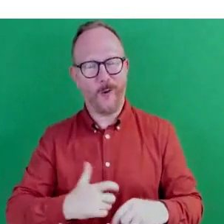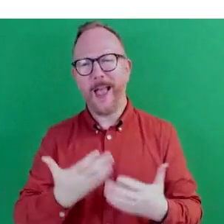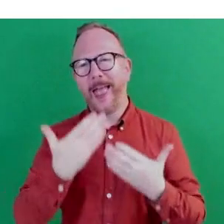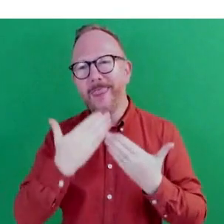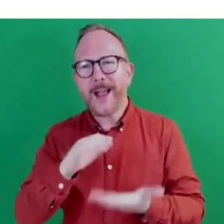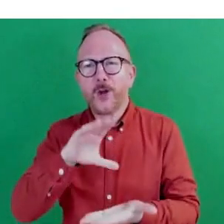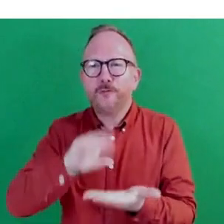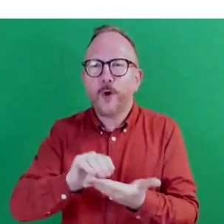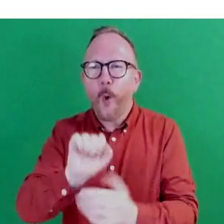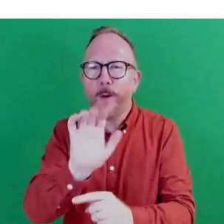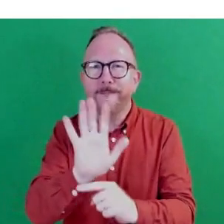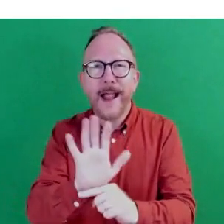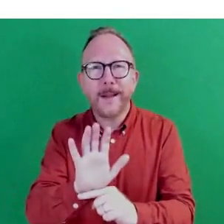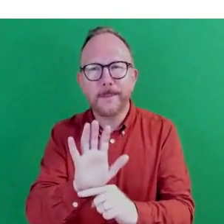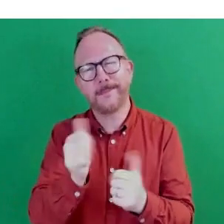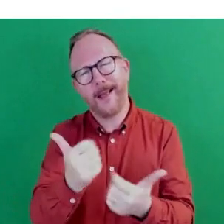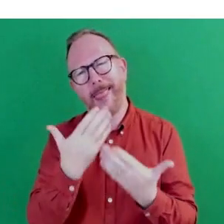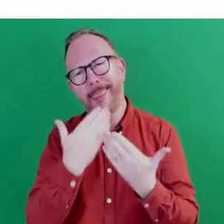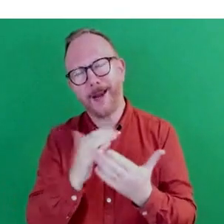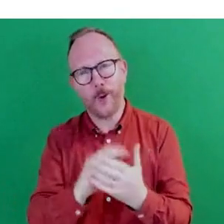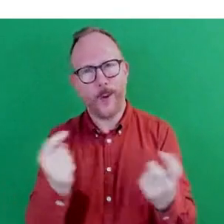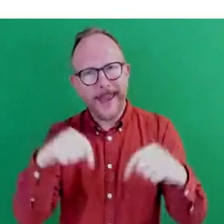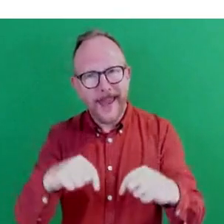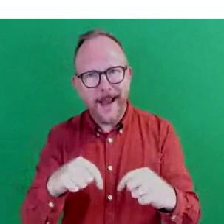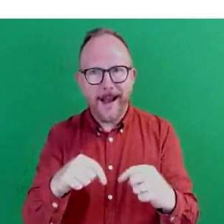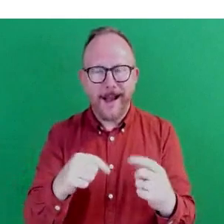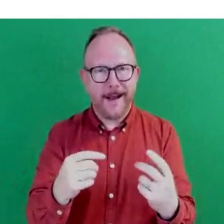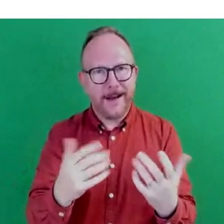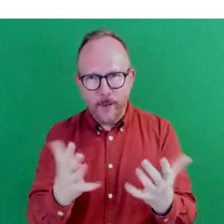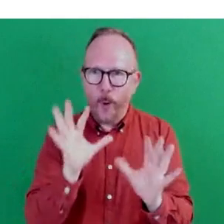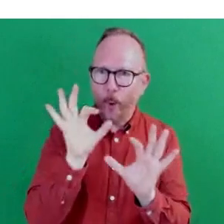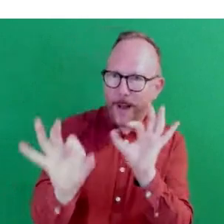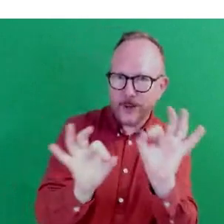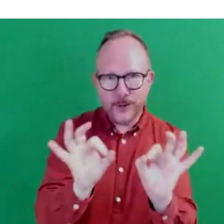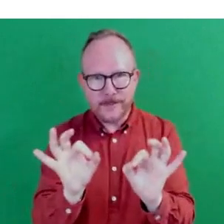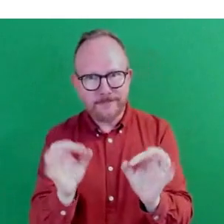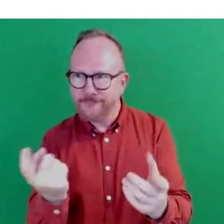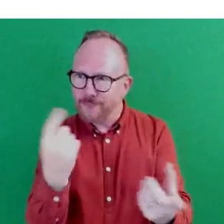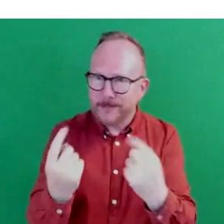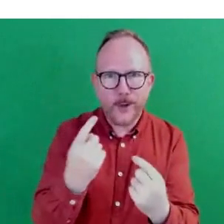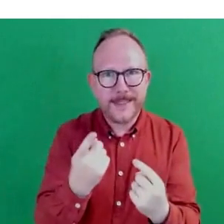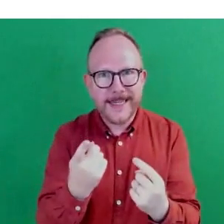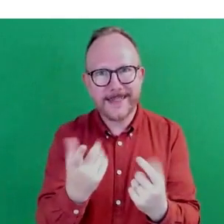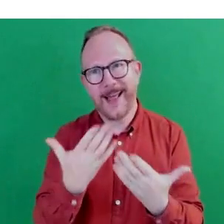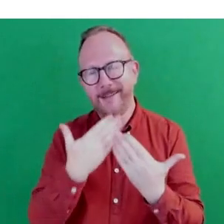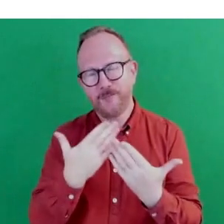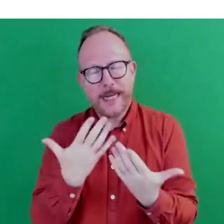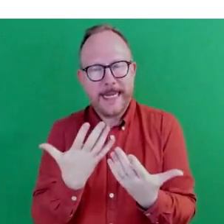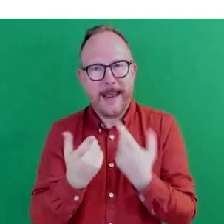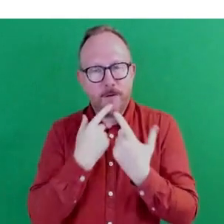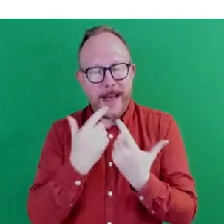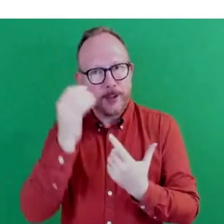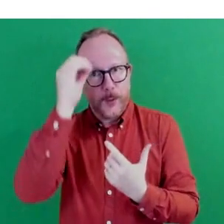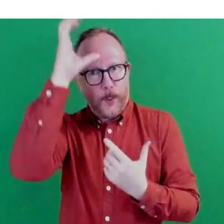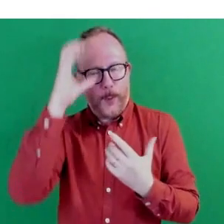being coming along today to take those questions. I think that's been really useful, really informative, and really good that we've been able to respond to some of the questions